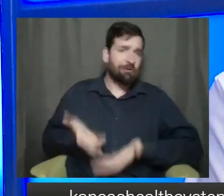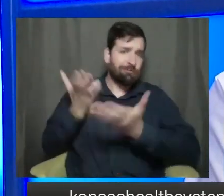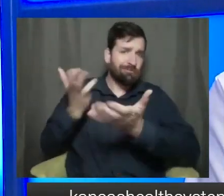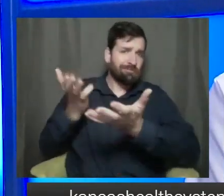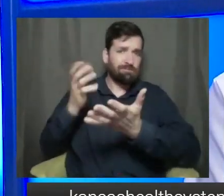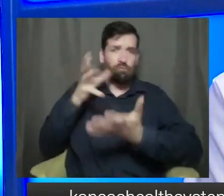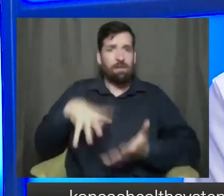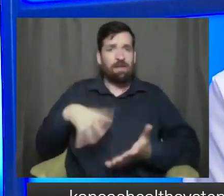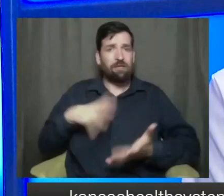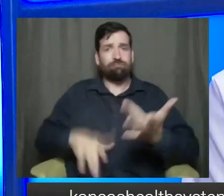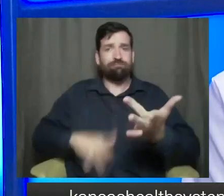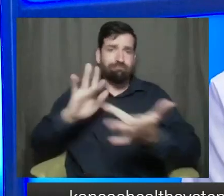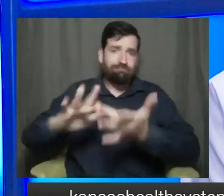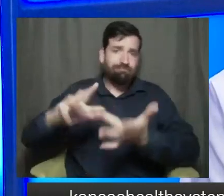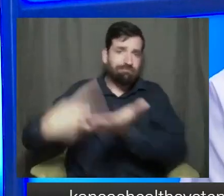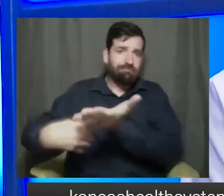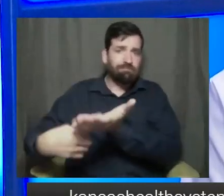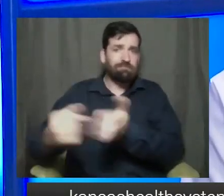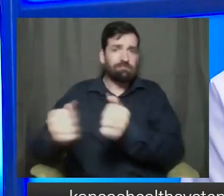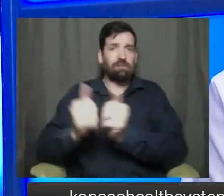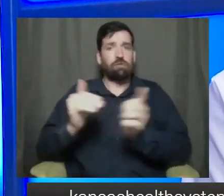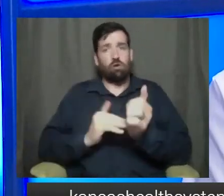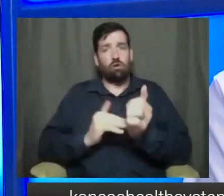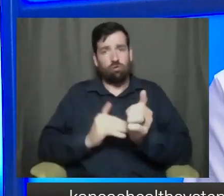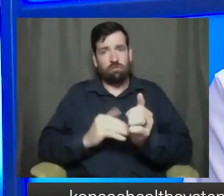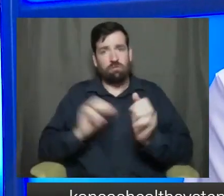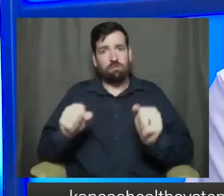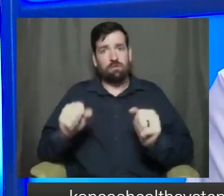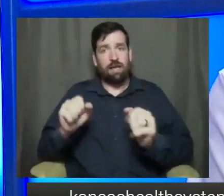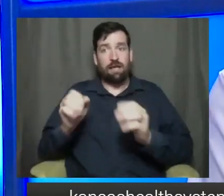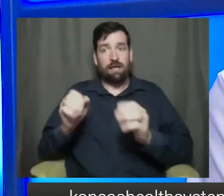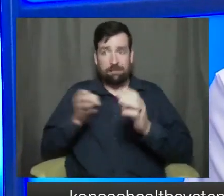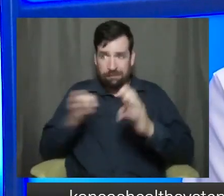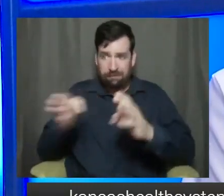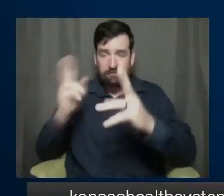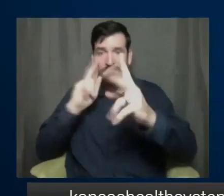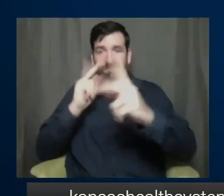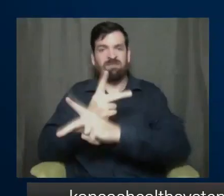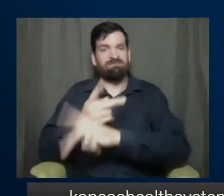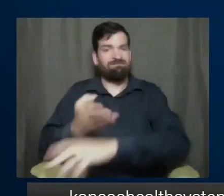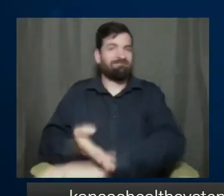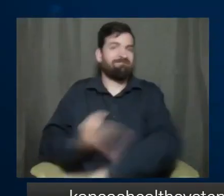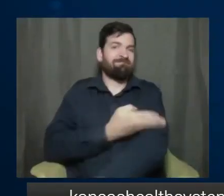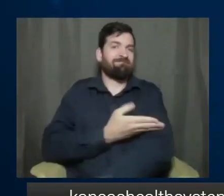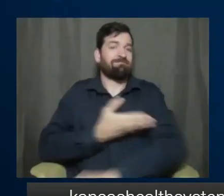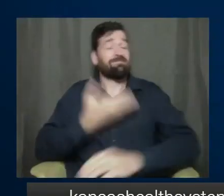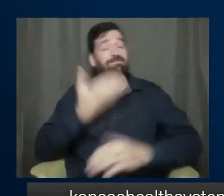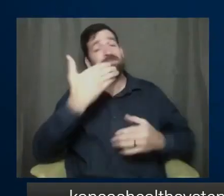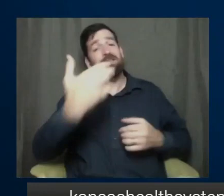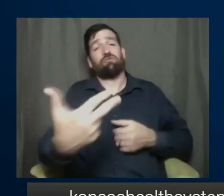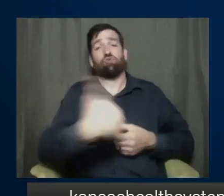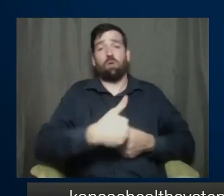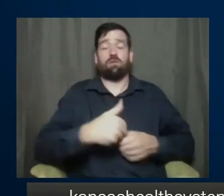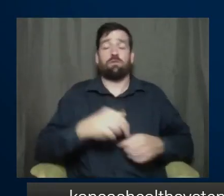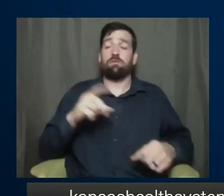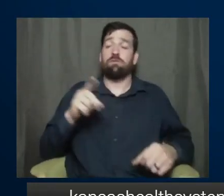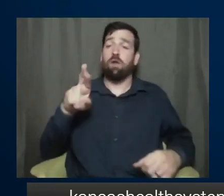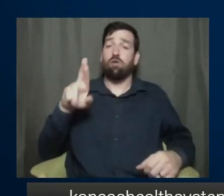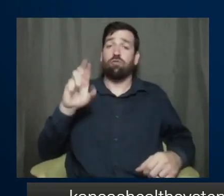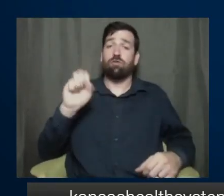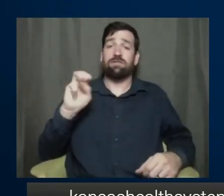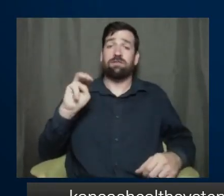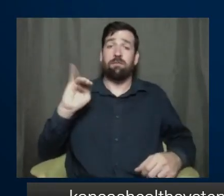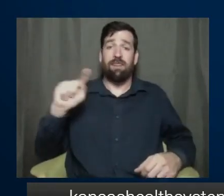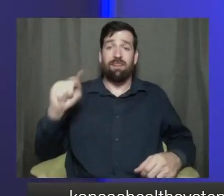with their doctors so we can get you on the path to wellness. Thanks for joining the panel today. Dr. Smith, thank you as well. Final thoughts for